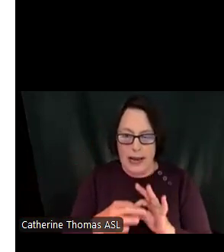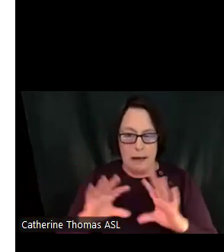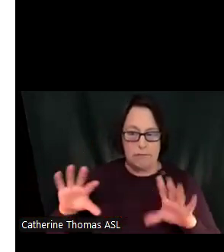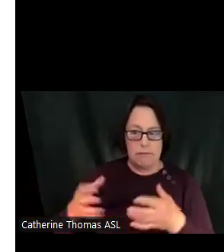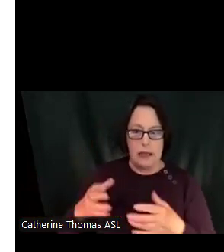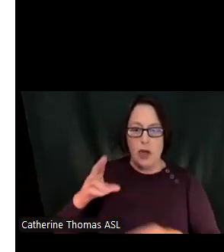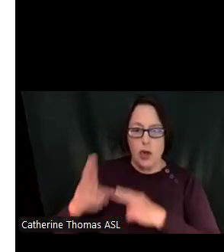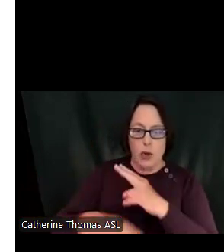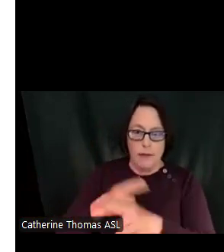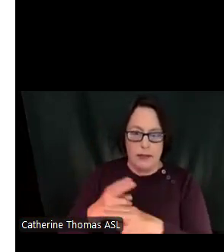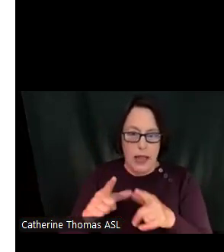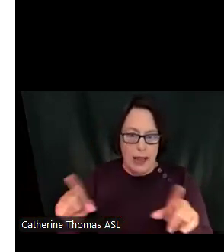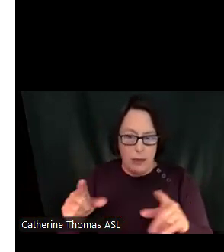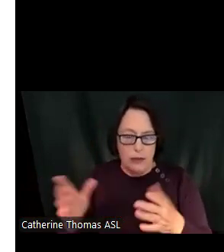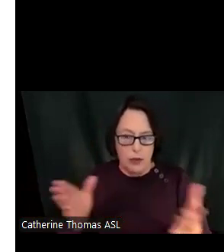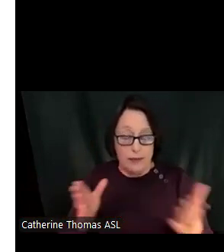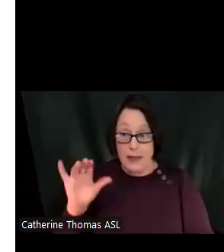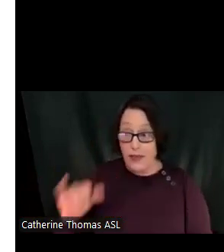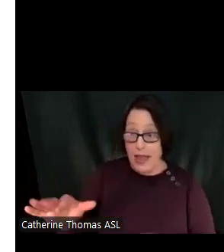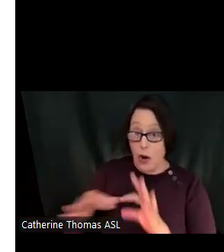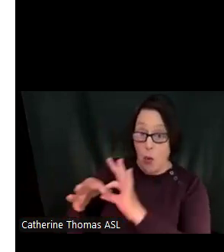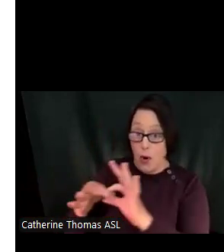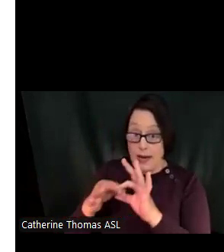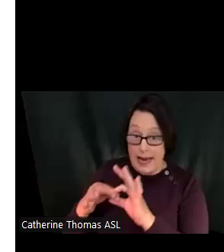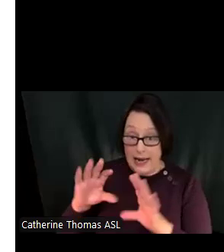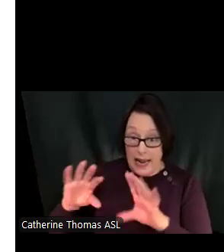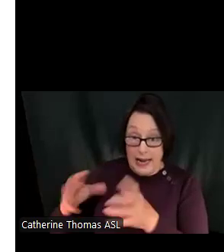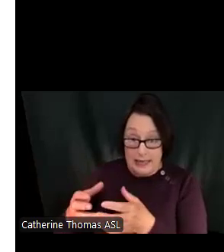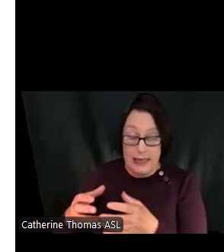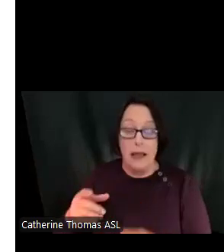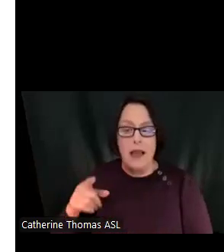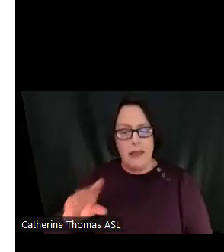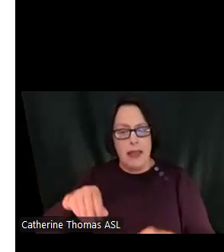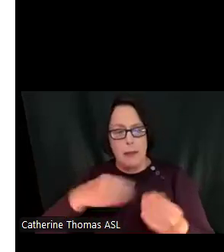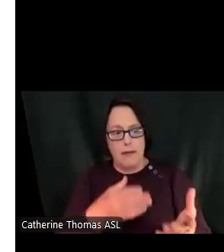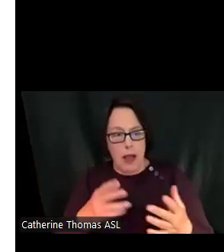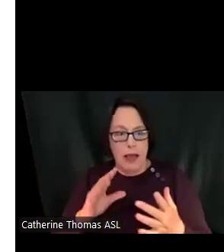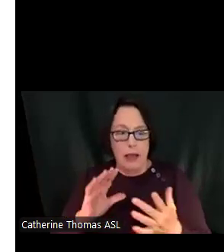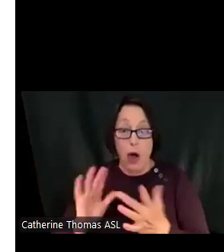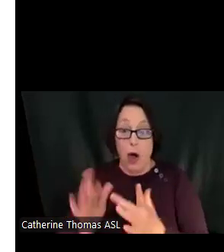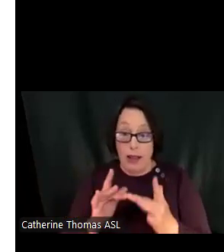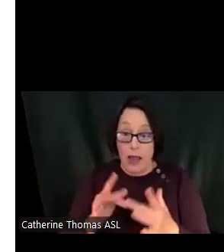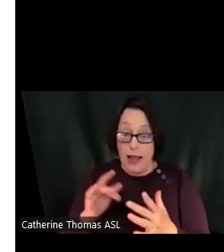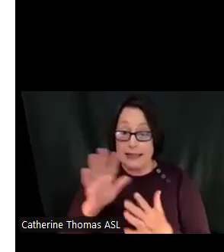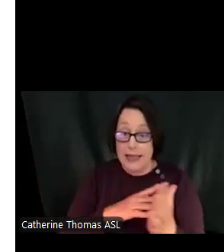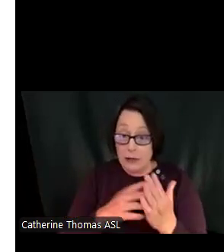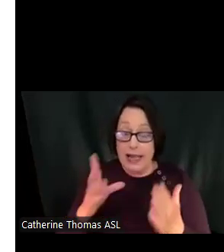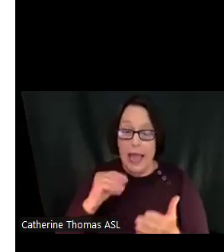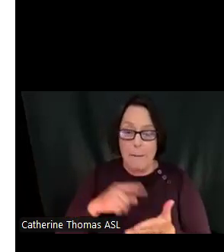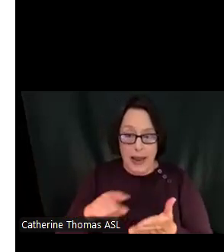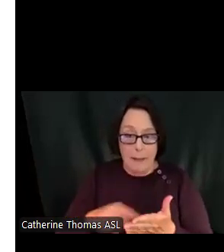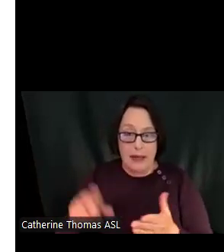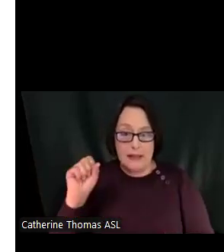Service. As the coordinating entity, Universal provides an online scheduling and payment software